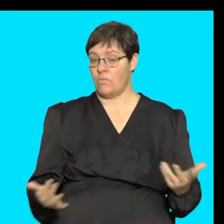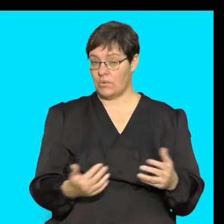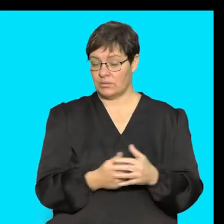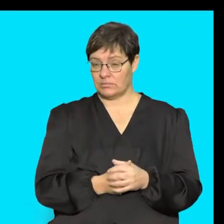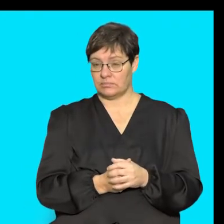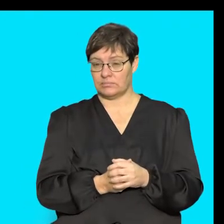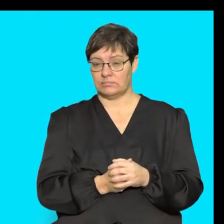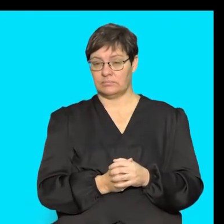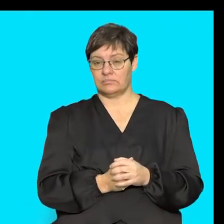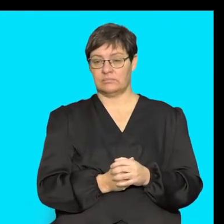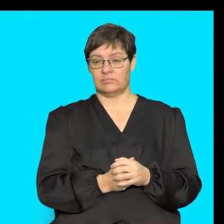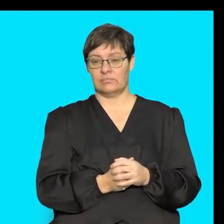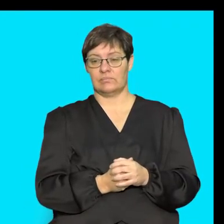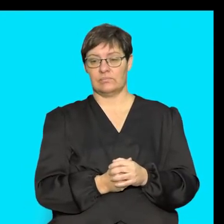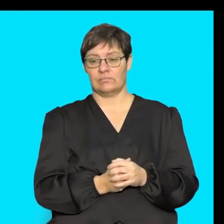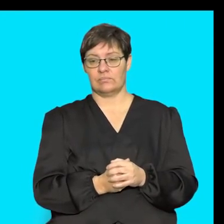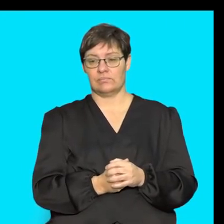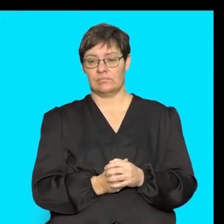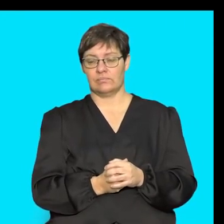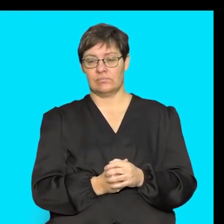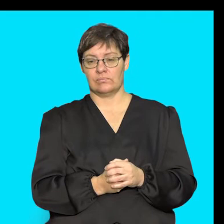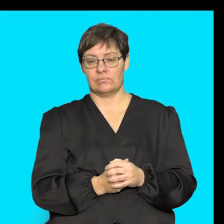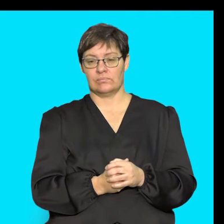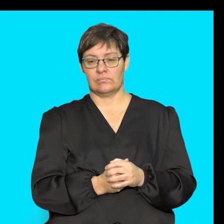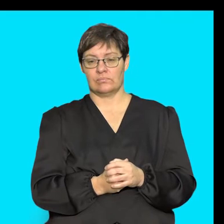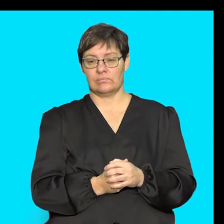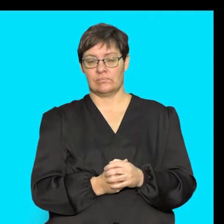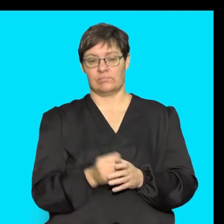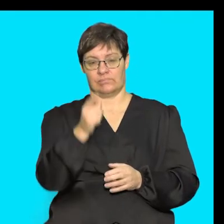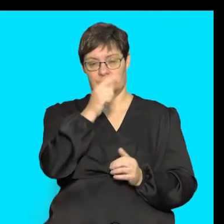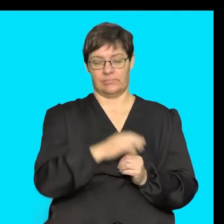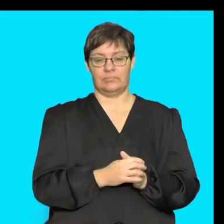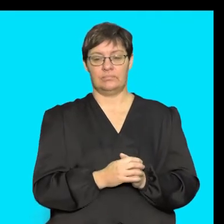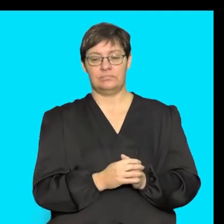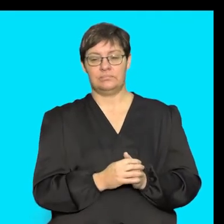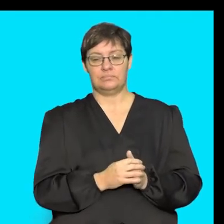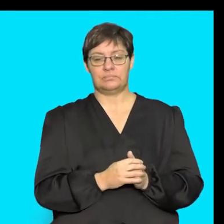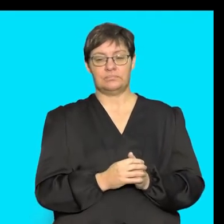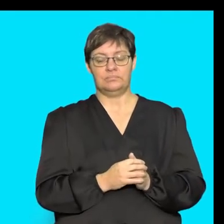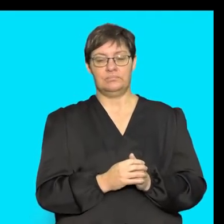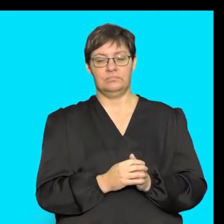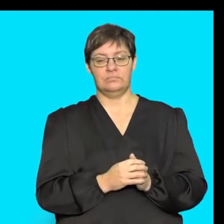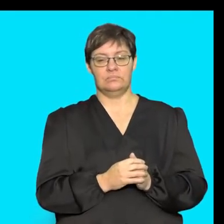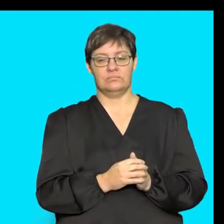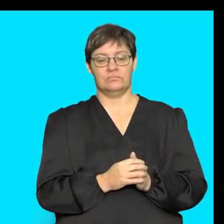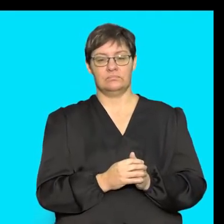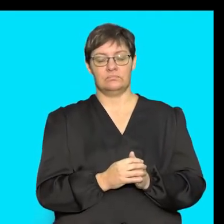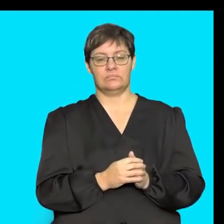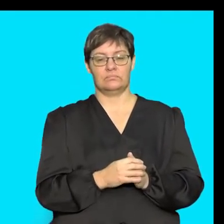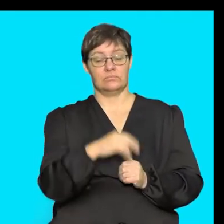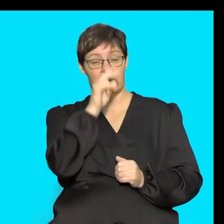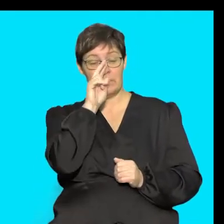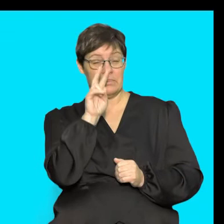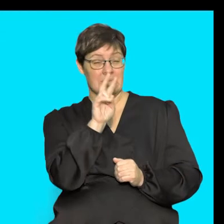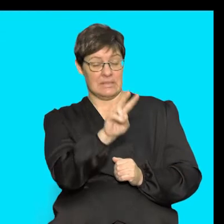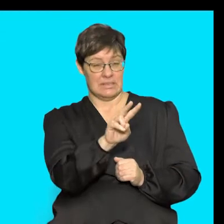that, if I go back, where's my regression? Okay, there's my regression. So while